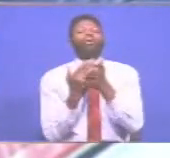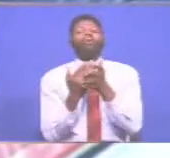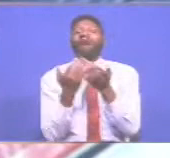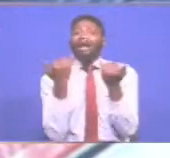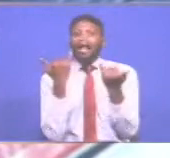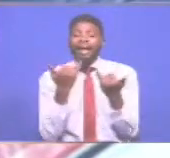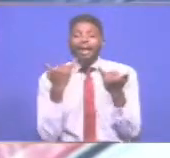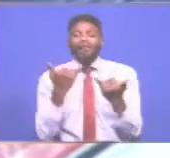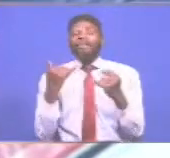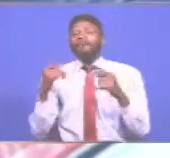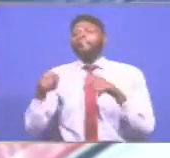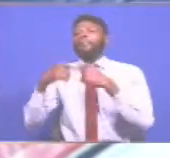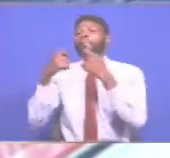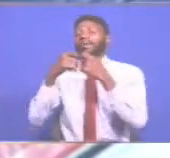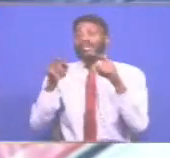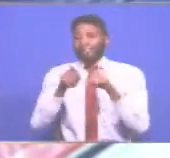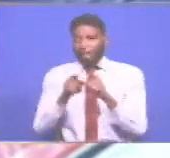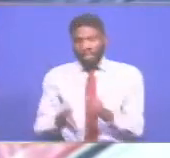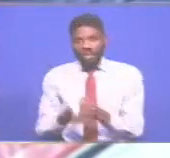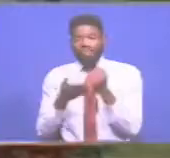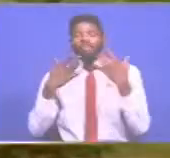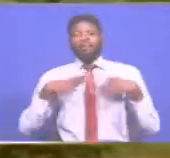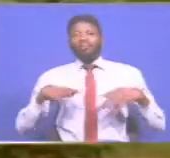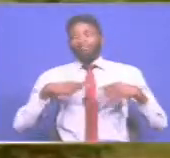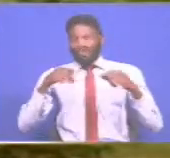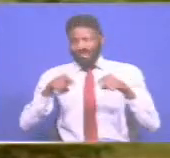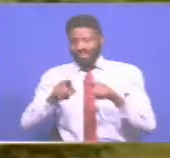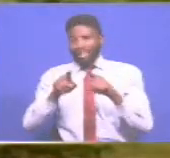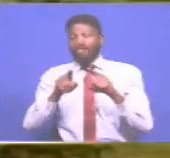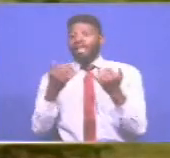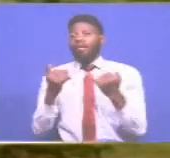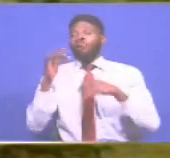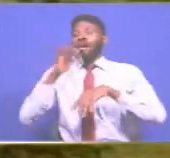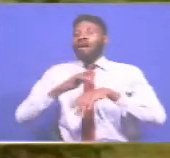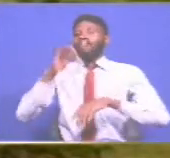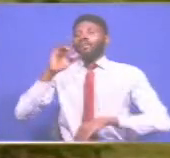humanitarian assistance for those affected.